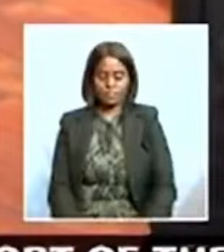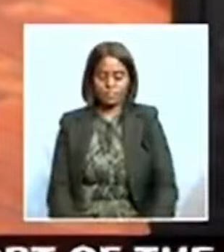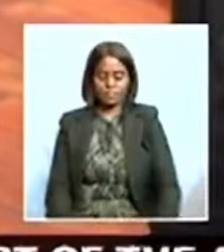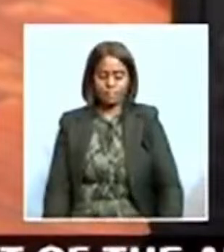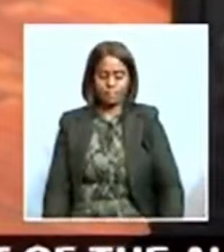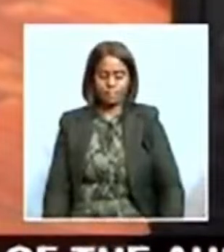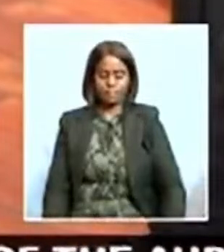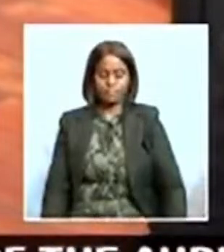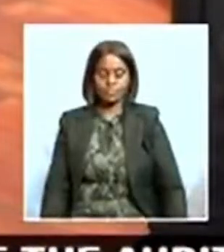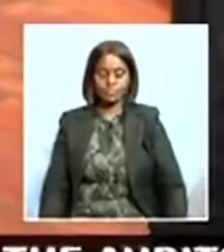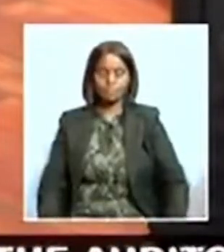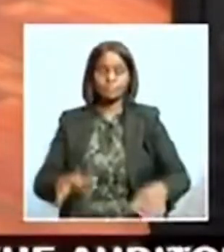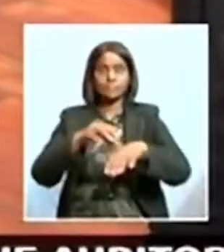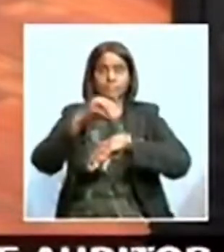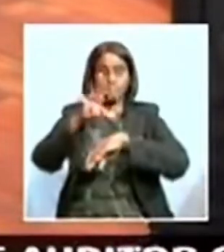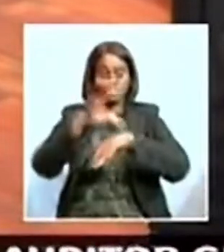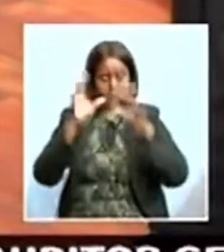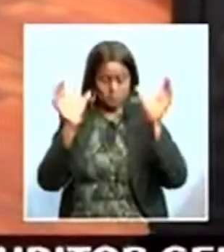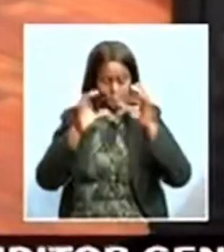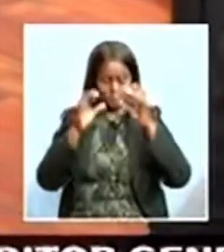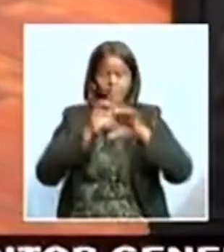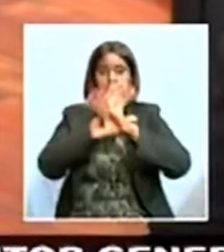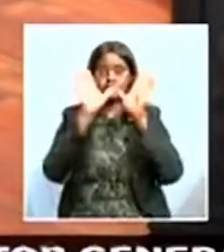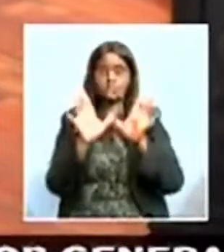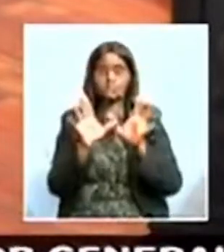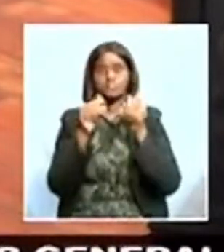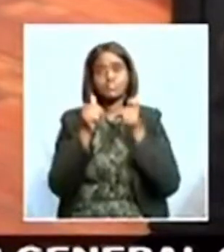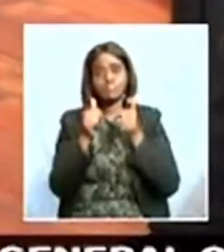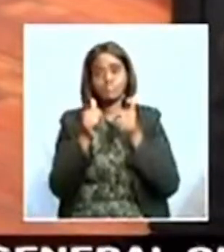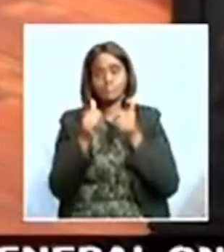I hope Chair have guided the committee properly.